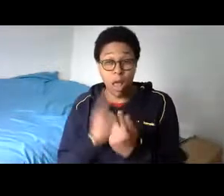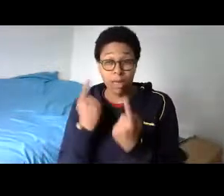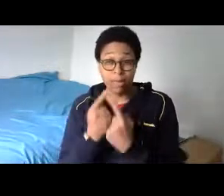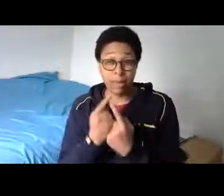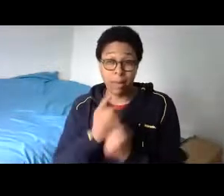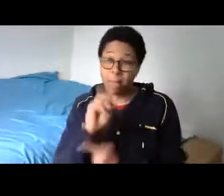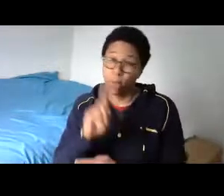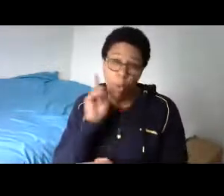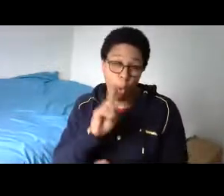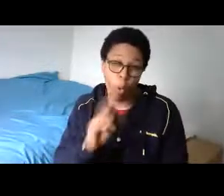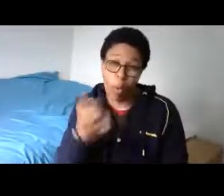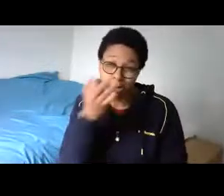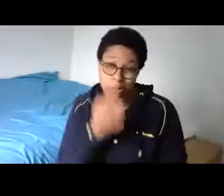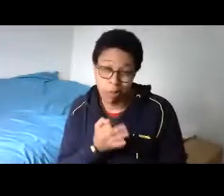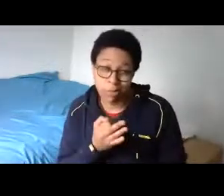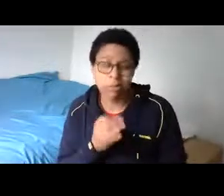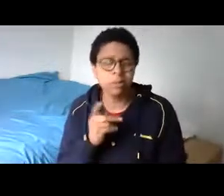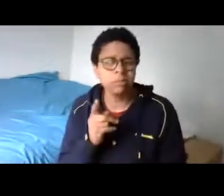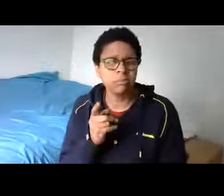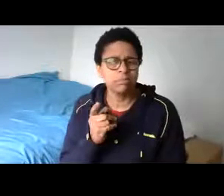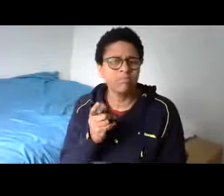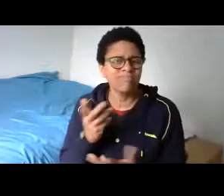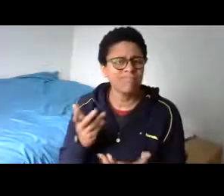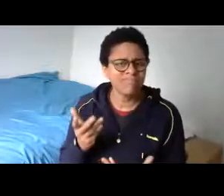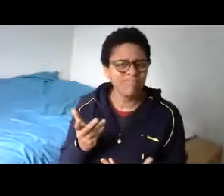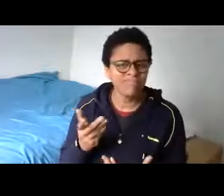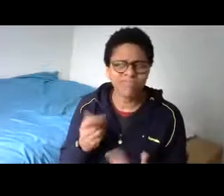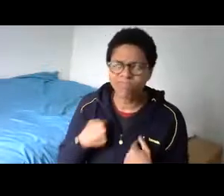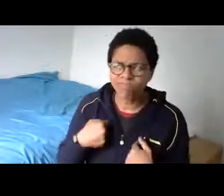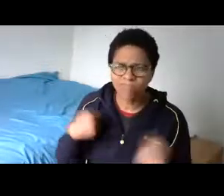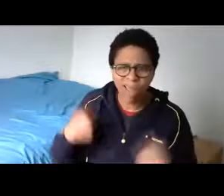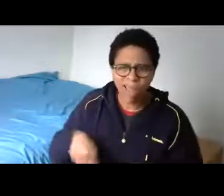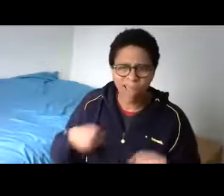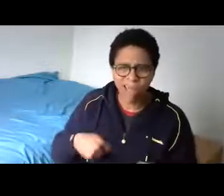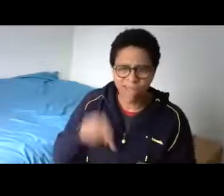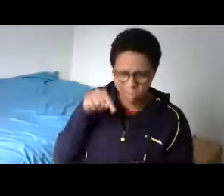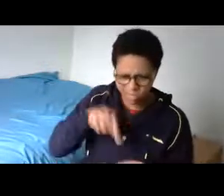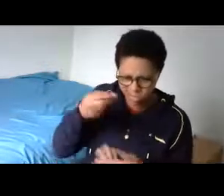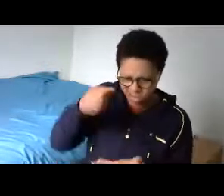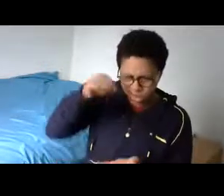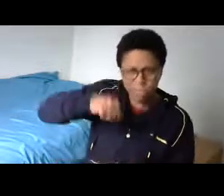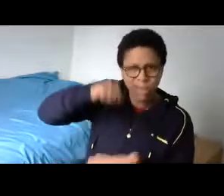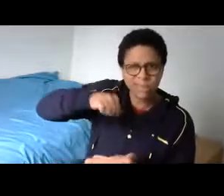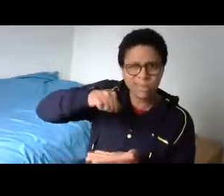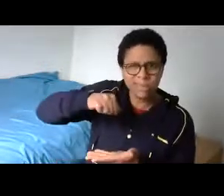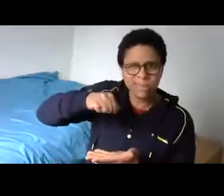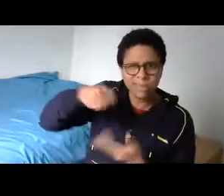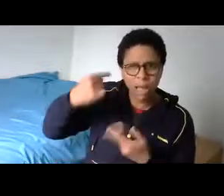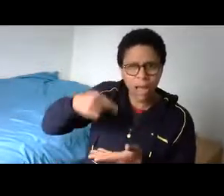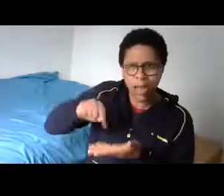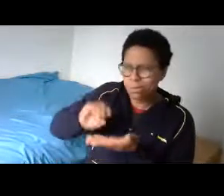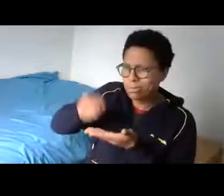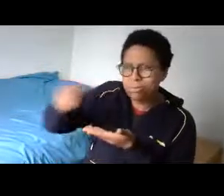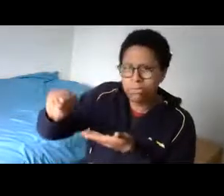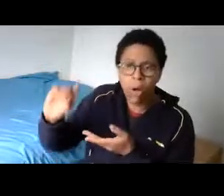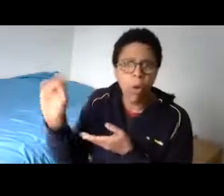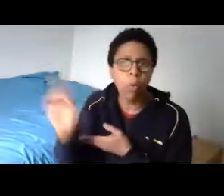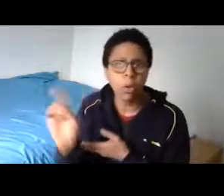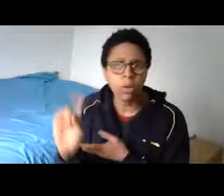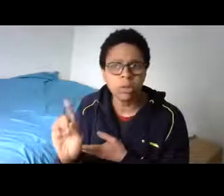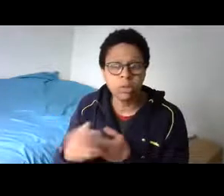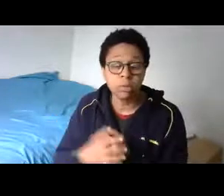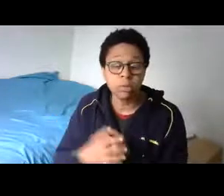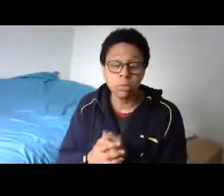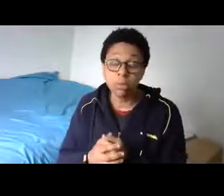about direct payments is what you're allowed to spend them on. So effectively, you are allowed to